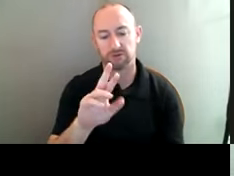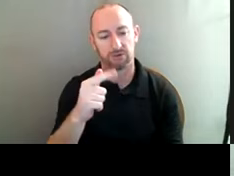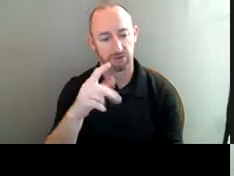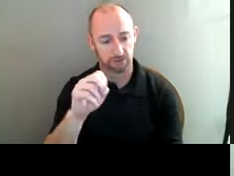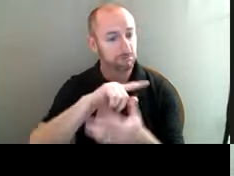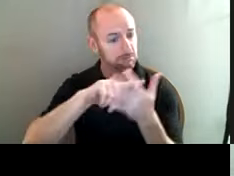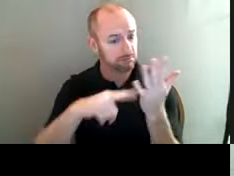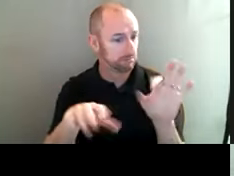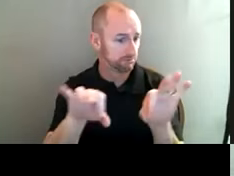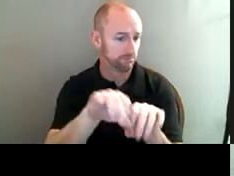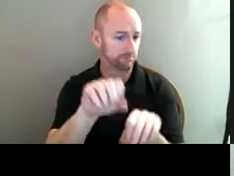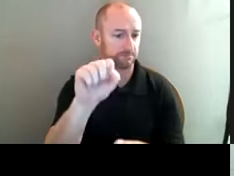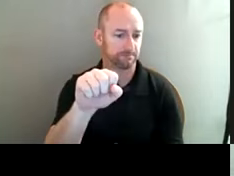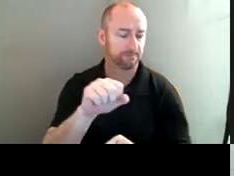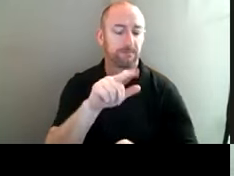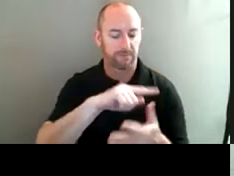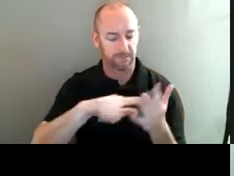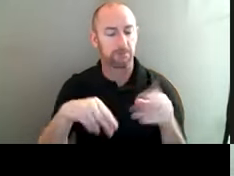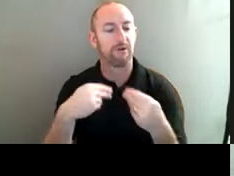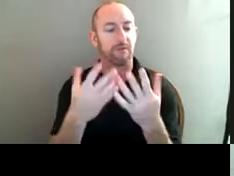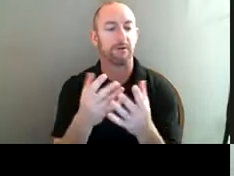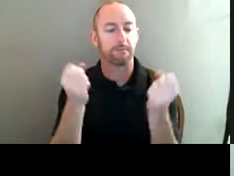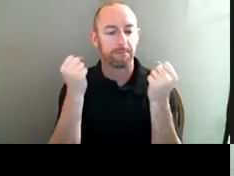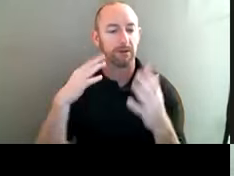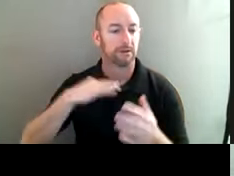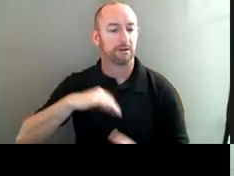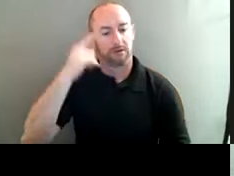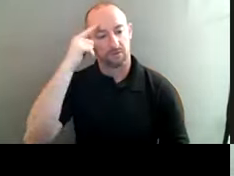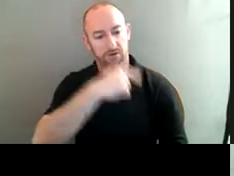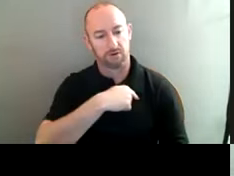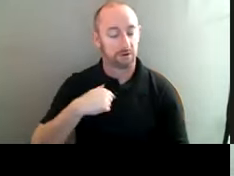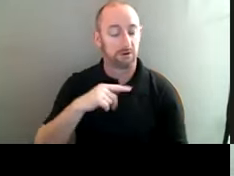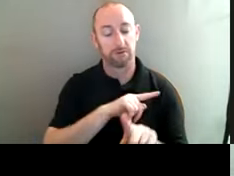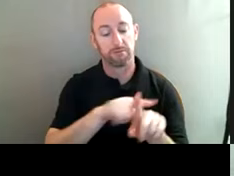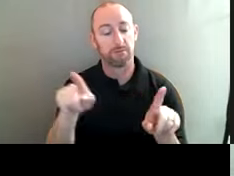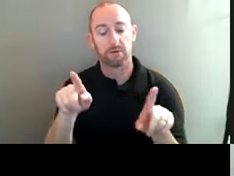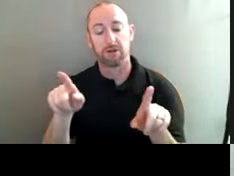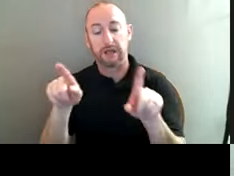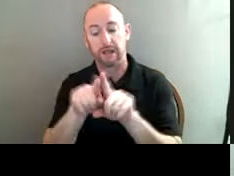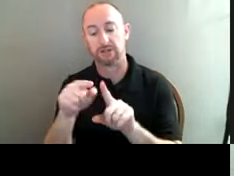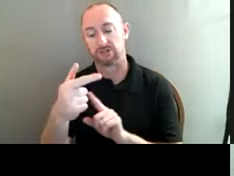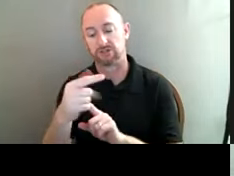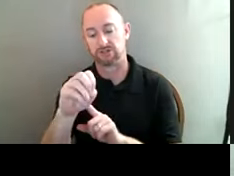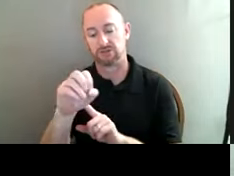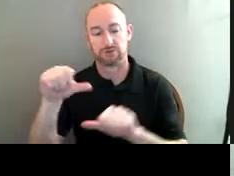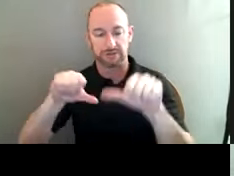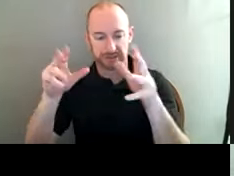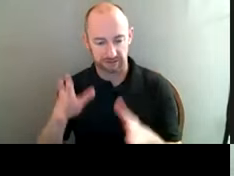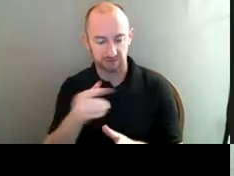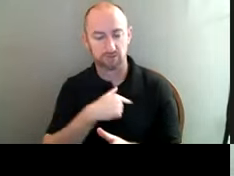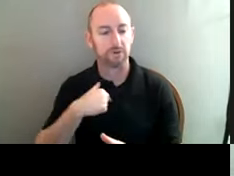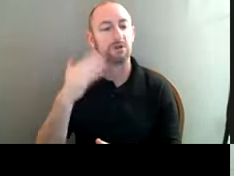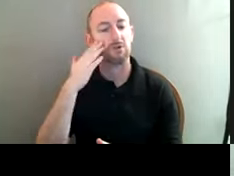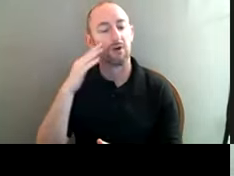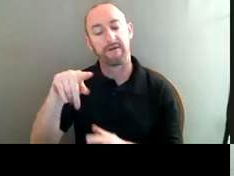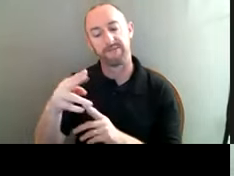important. They provide tremendous benefits to us. But I think as geoscientists, we also understand there's an incredible value in physical